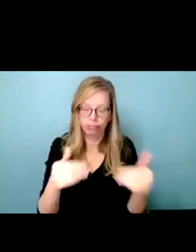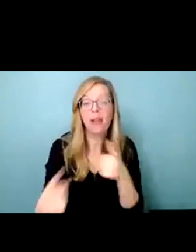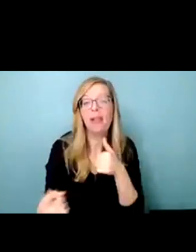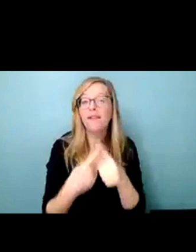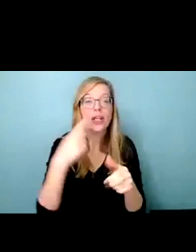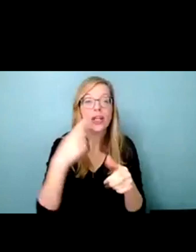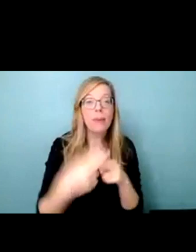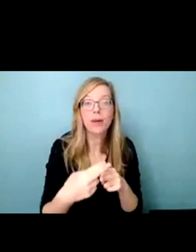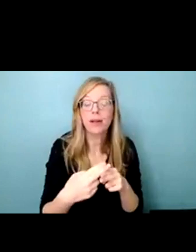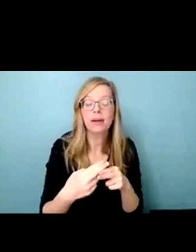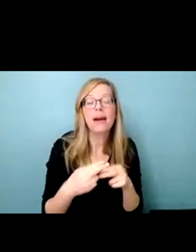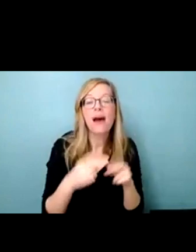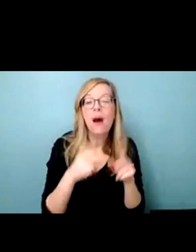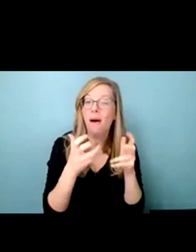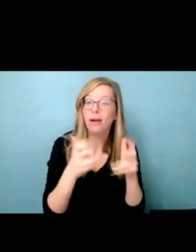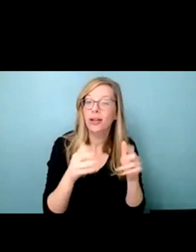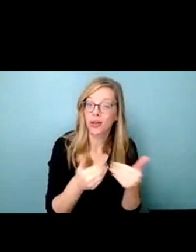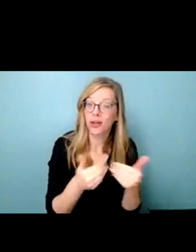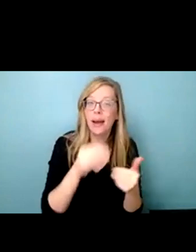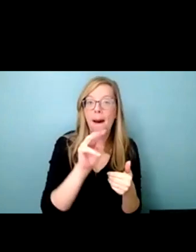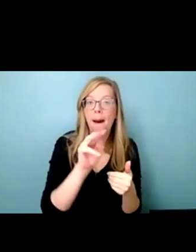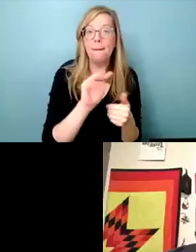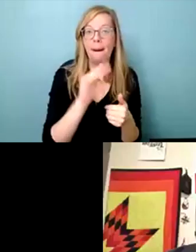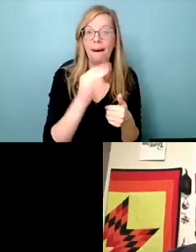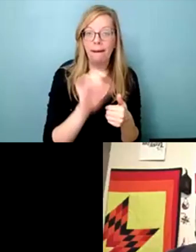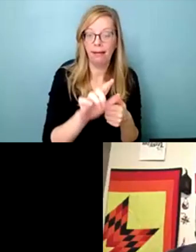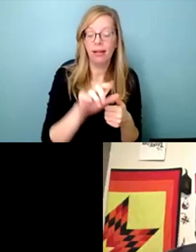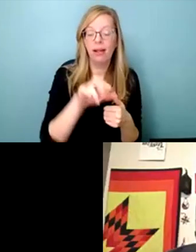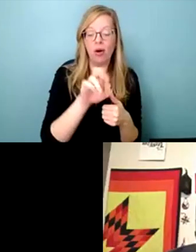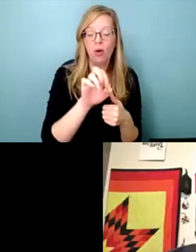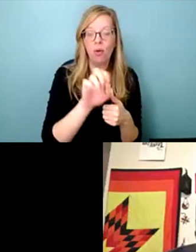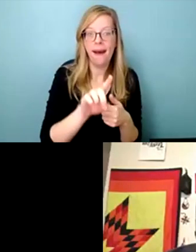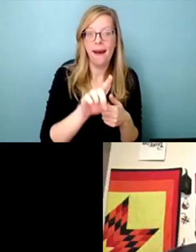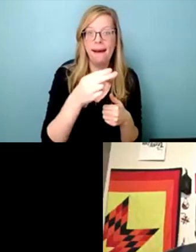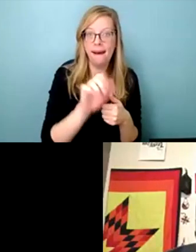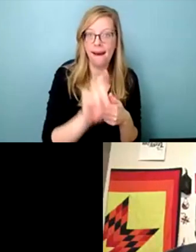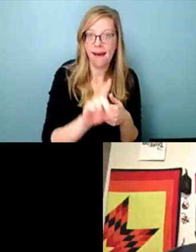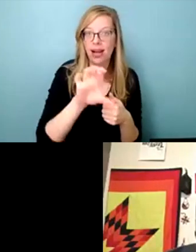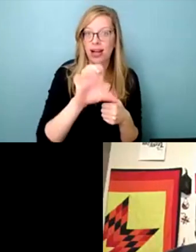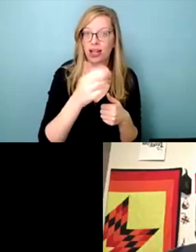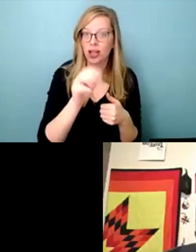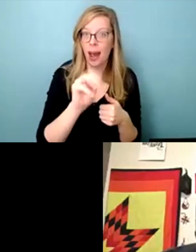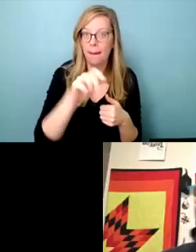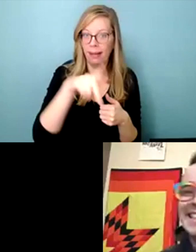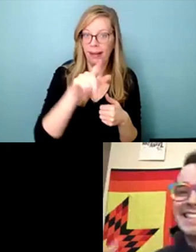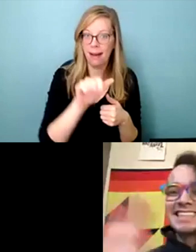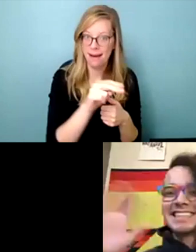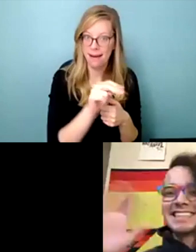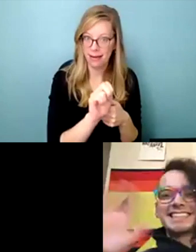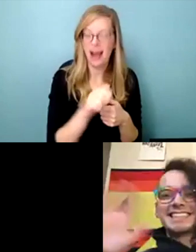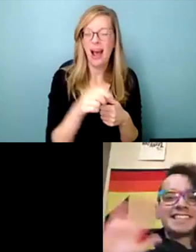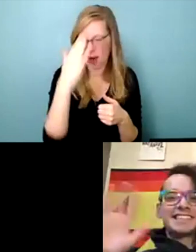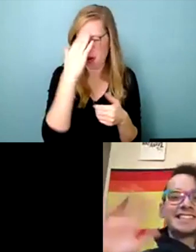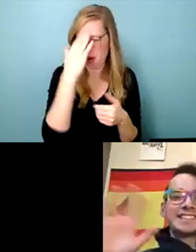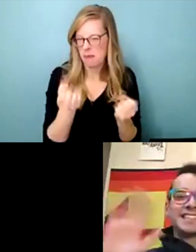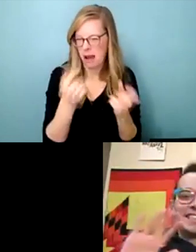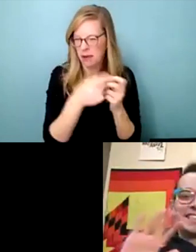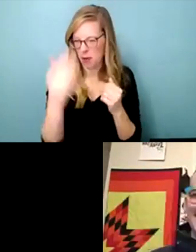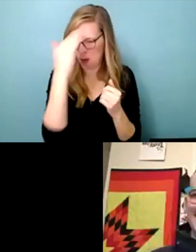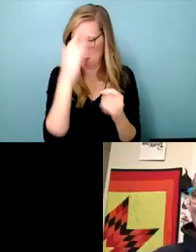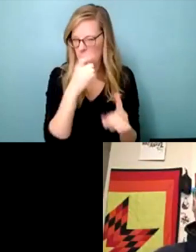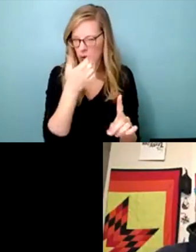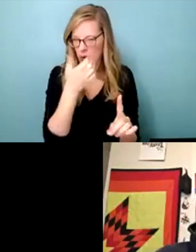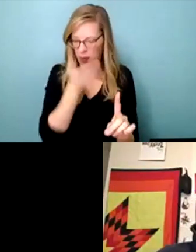first panelist I want to introduce is Michael Redhead Champagne. I know many of you are familiar with Michael. Michael is